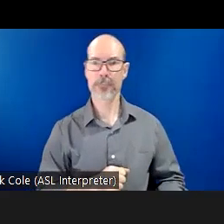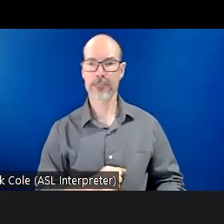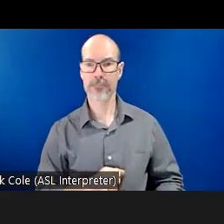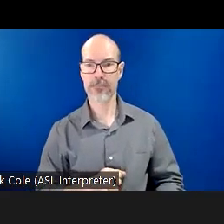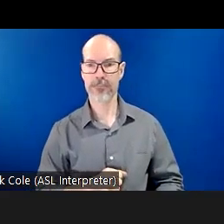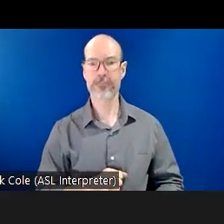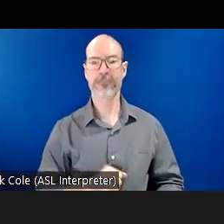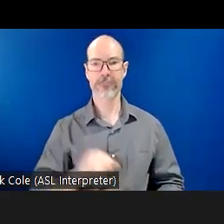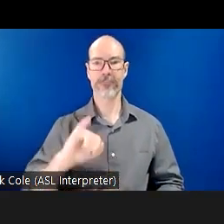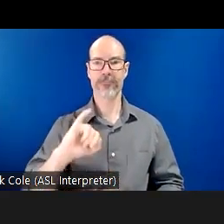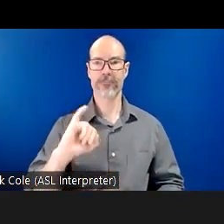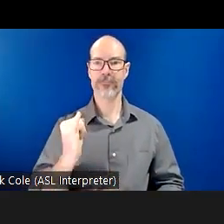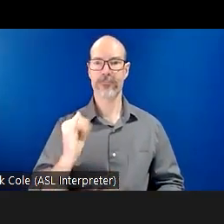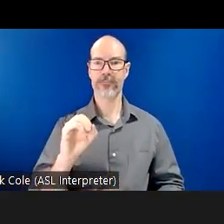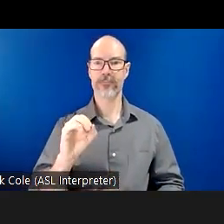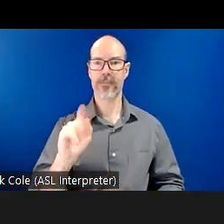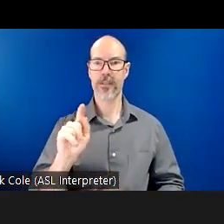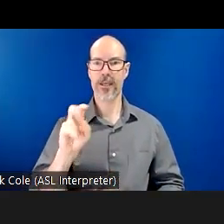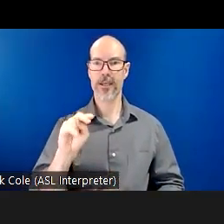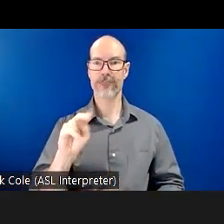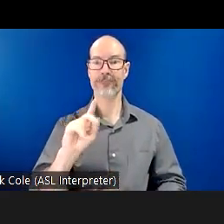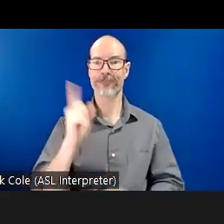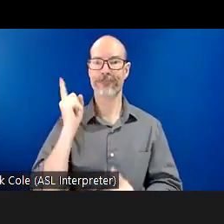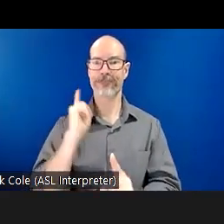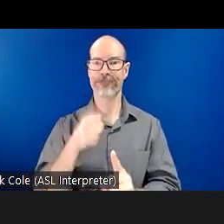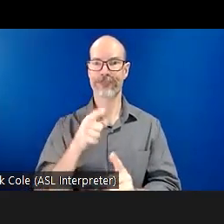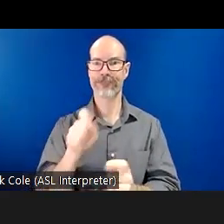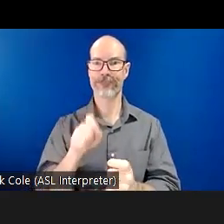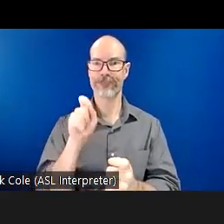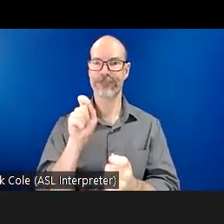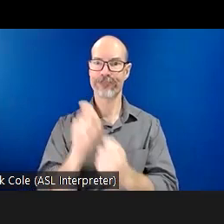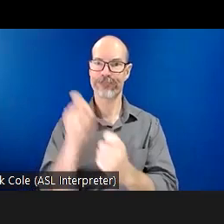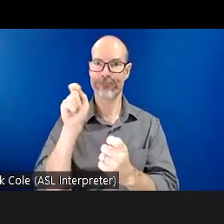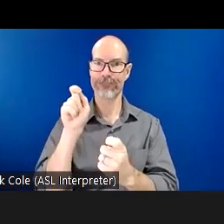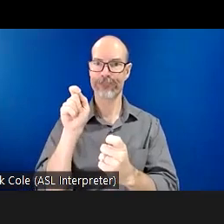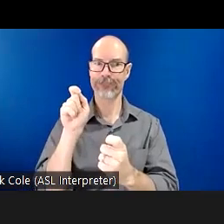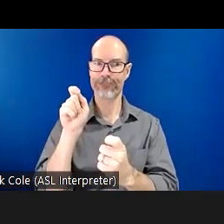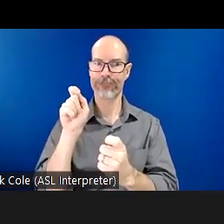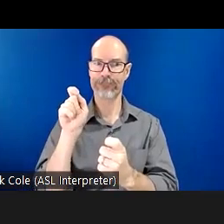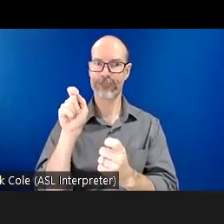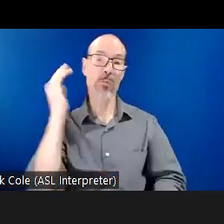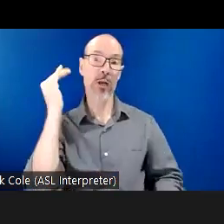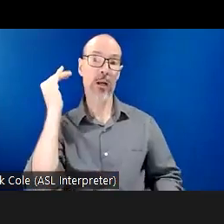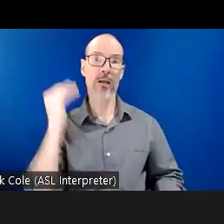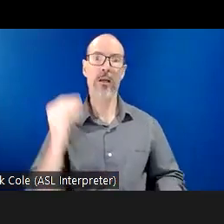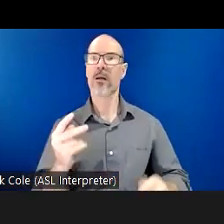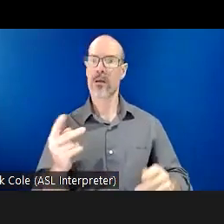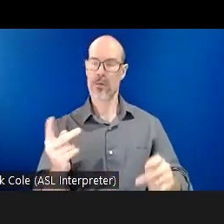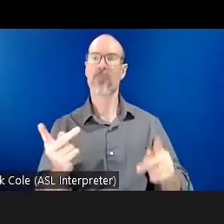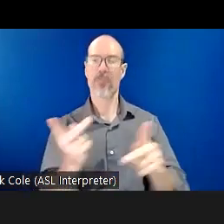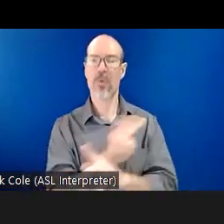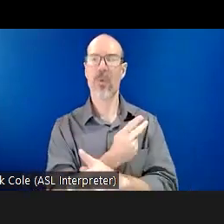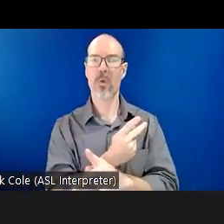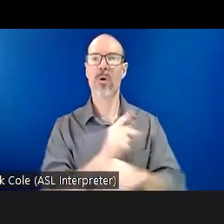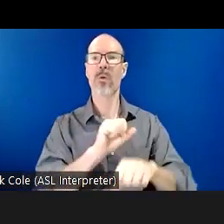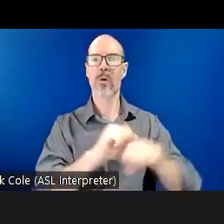Yeah, I think that's spot on. I think for geothermal, it's even more